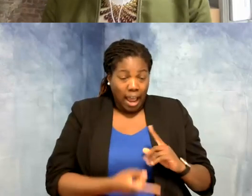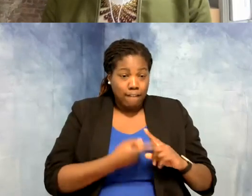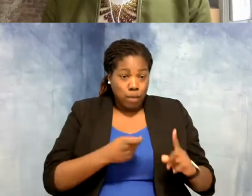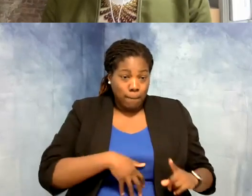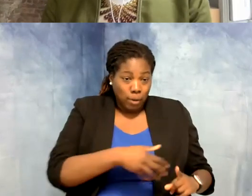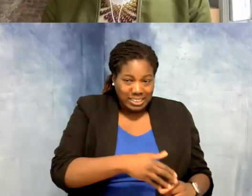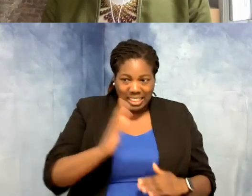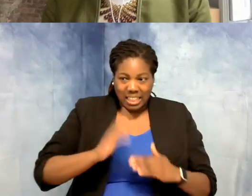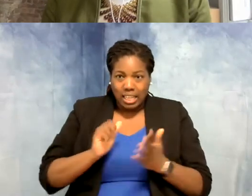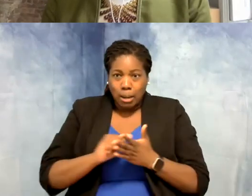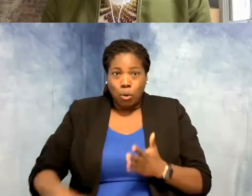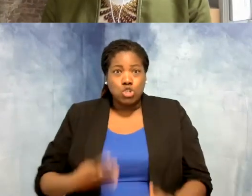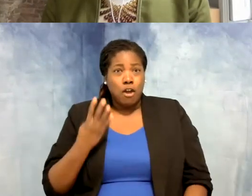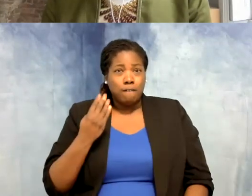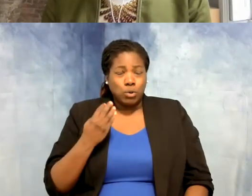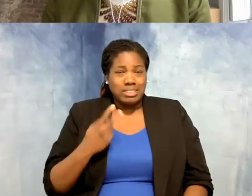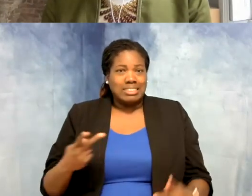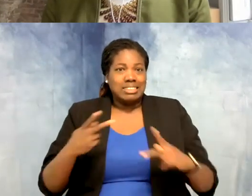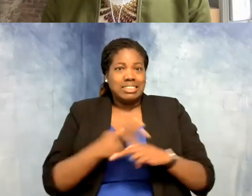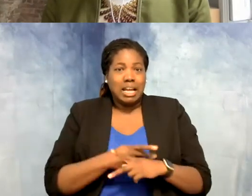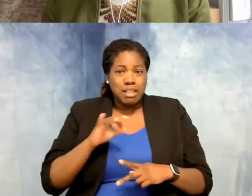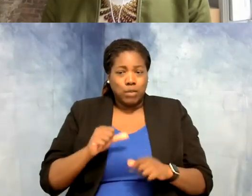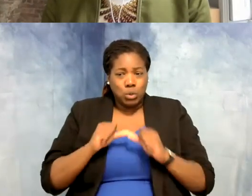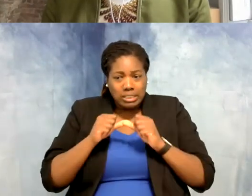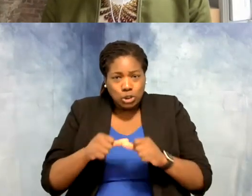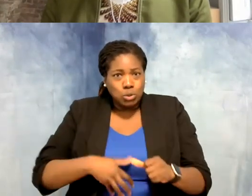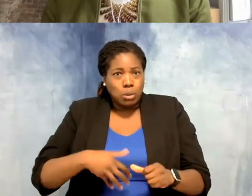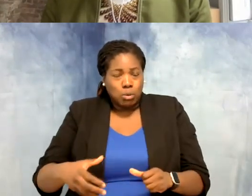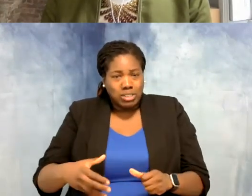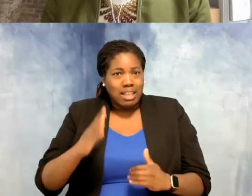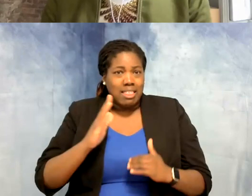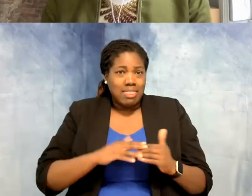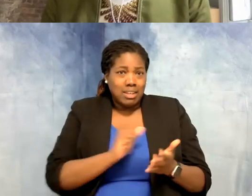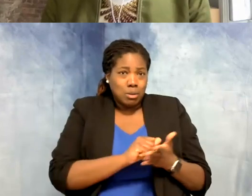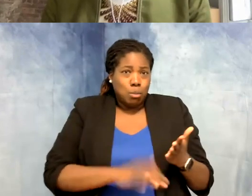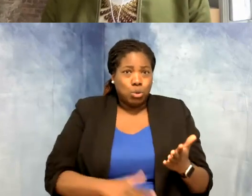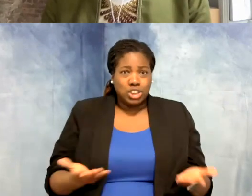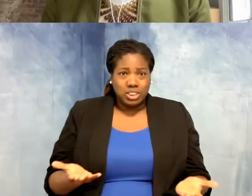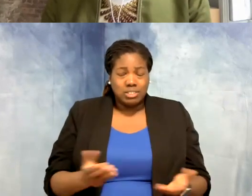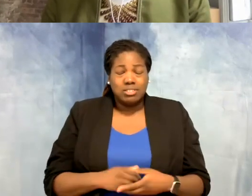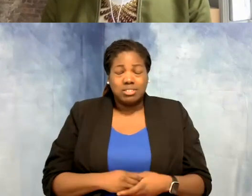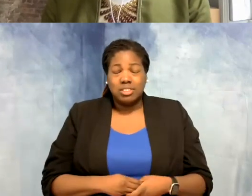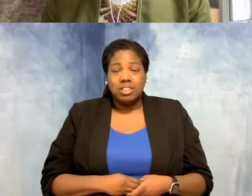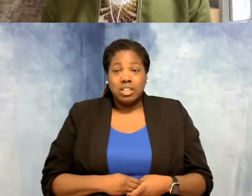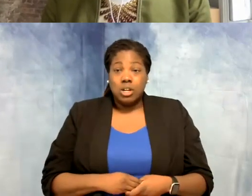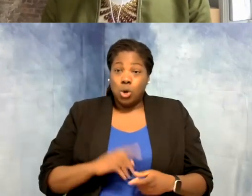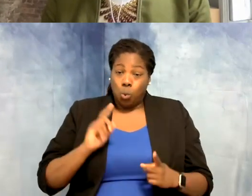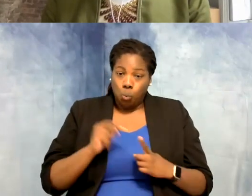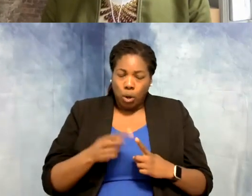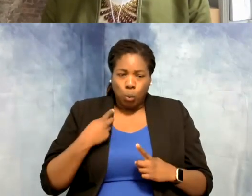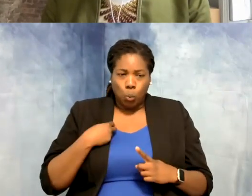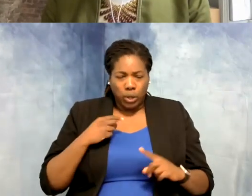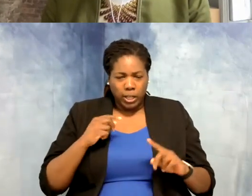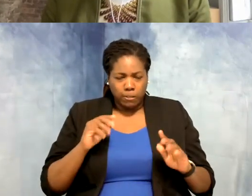times more likely to die by carrying a pregnancy to term than by having an abortion. And when we look at